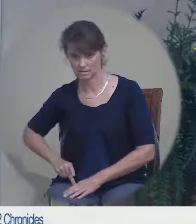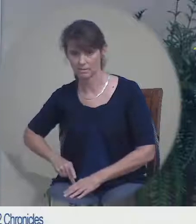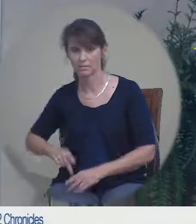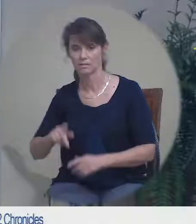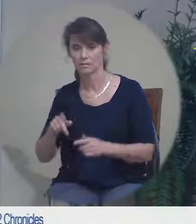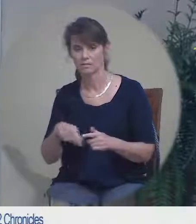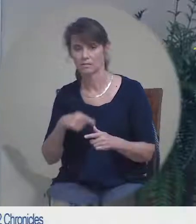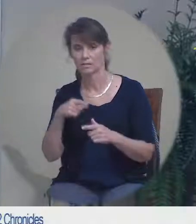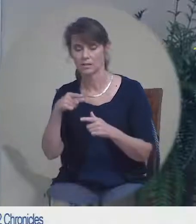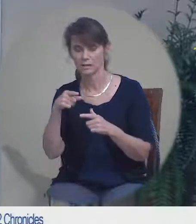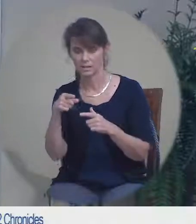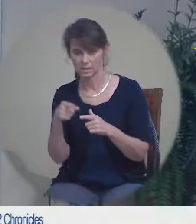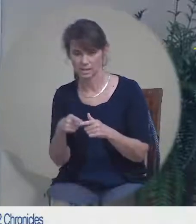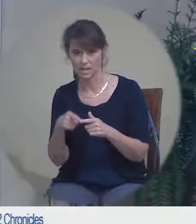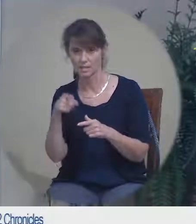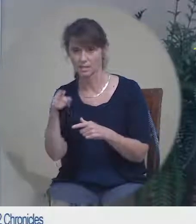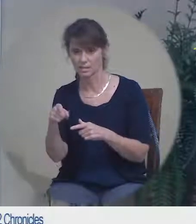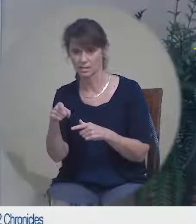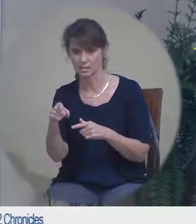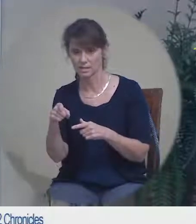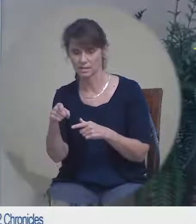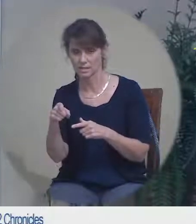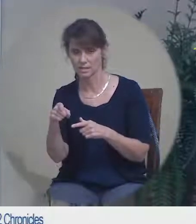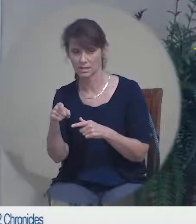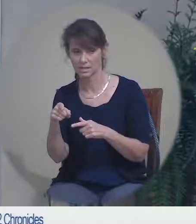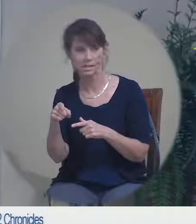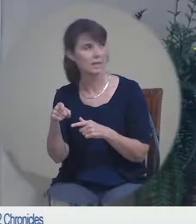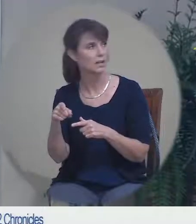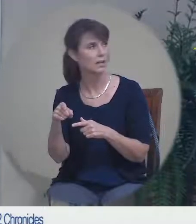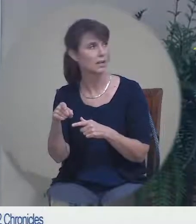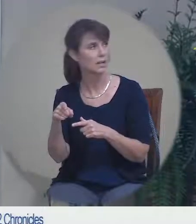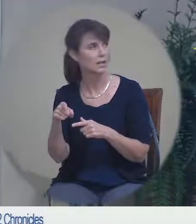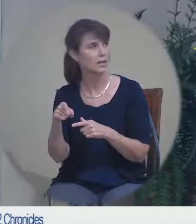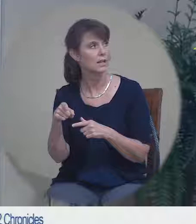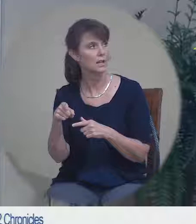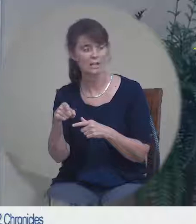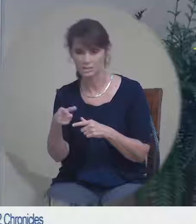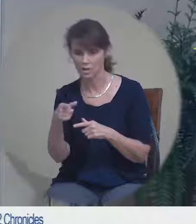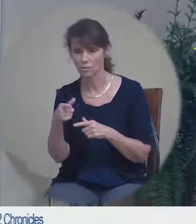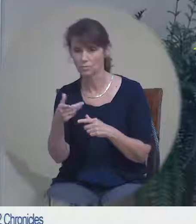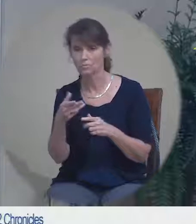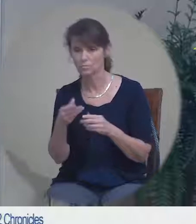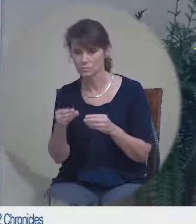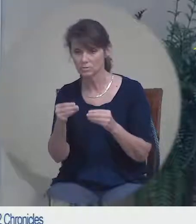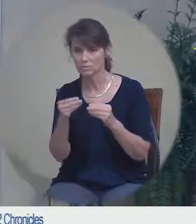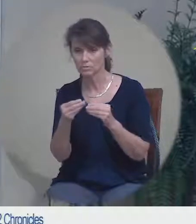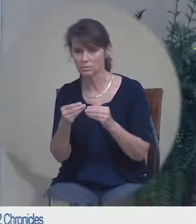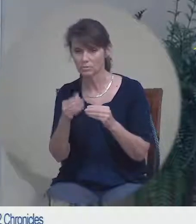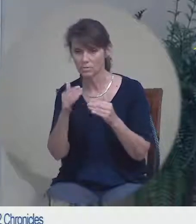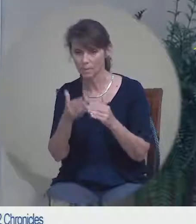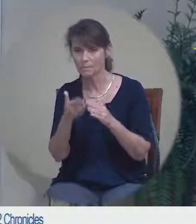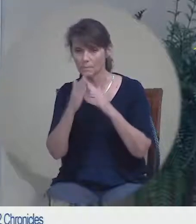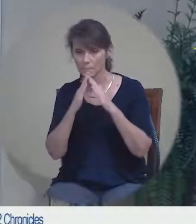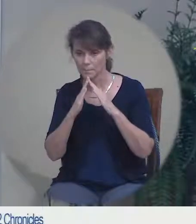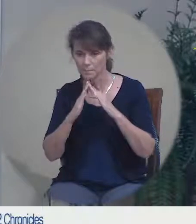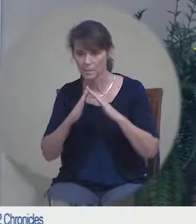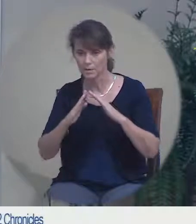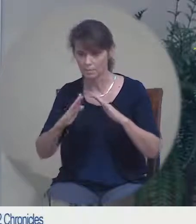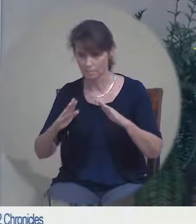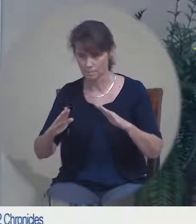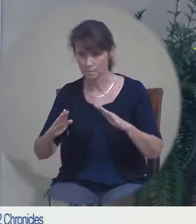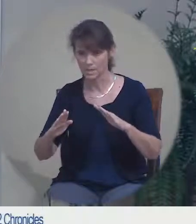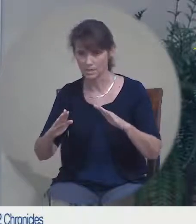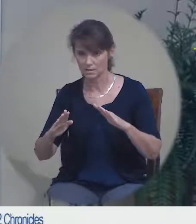again from the hand of Ben-Hadad, the son of Hazael. So he got some relief. And he was able to regain some of